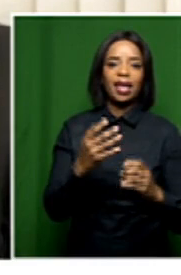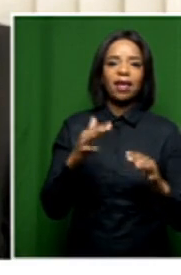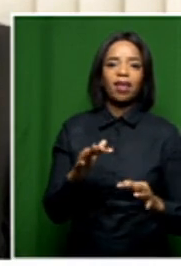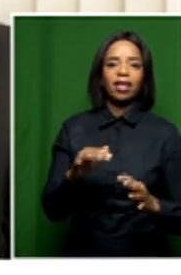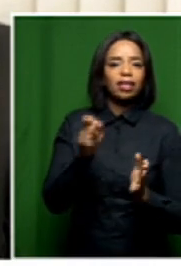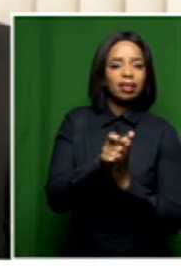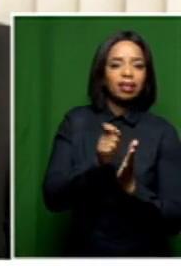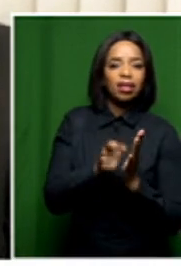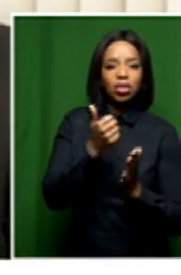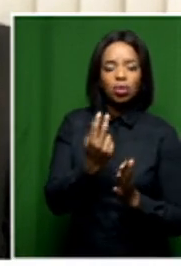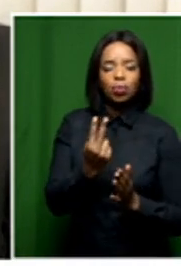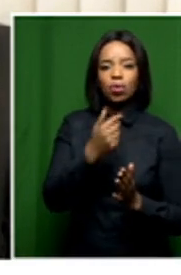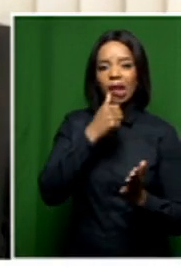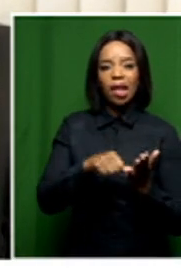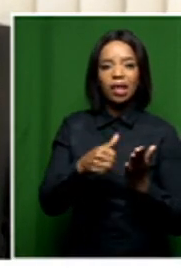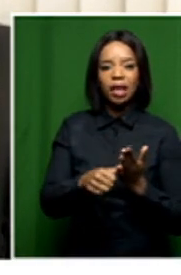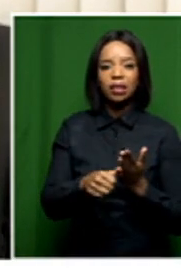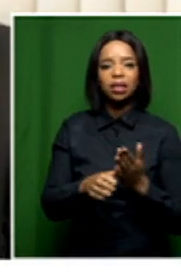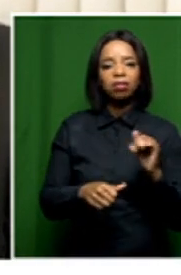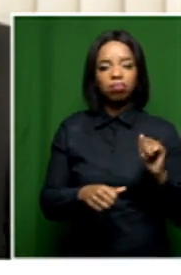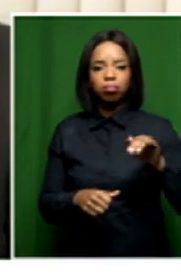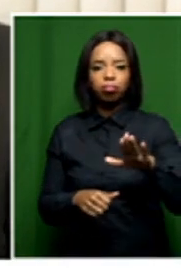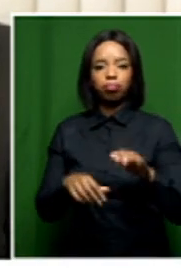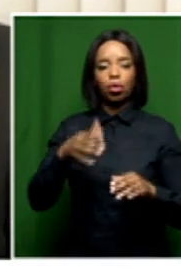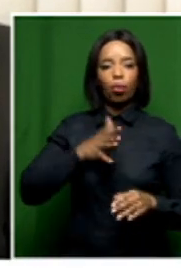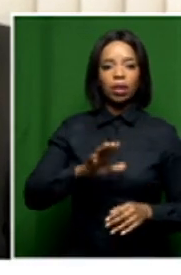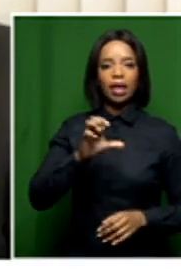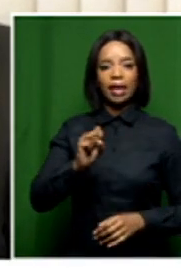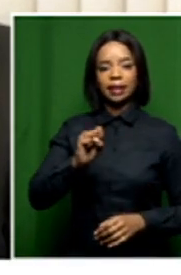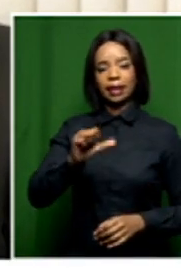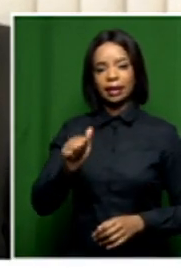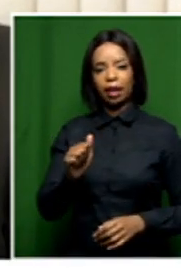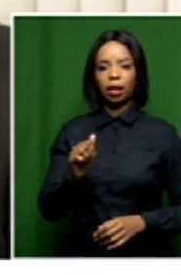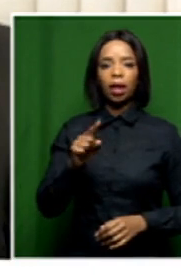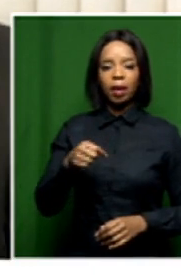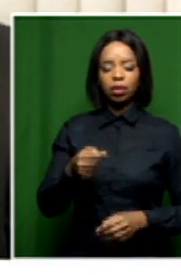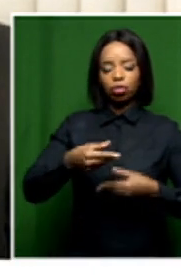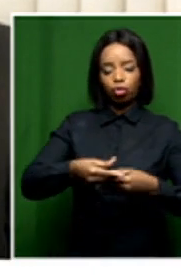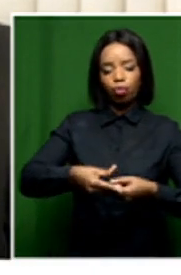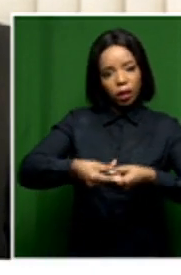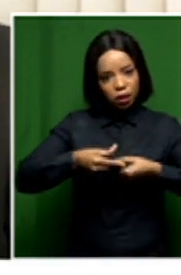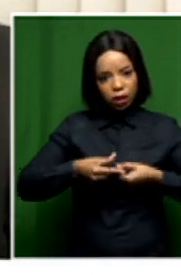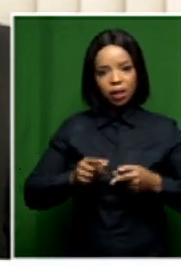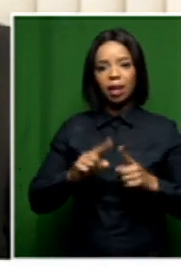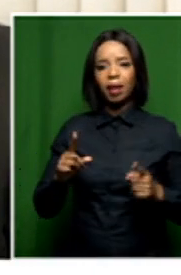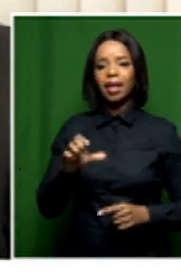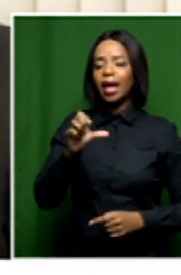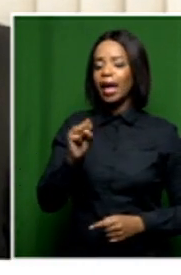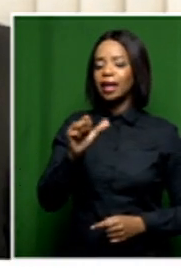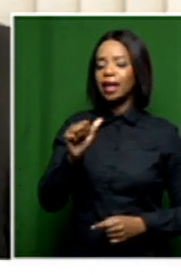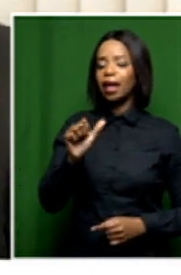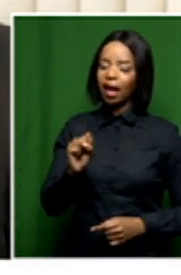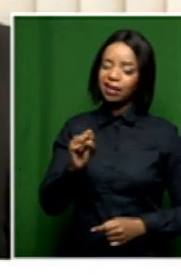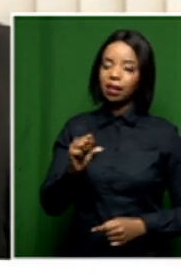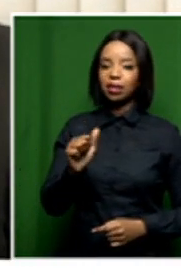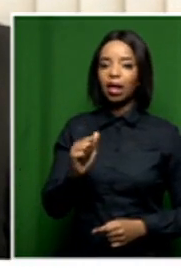the SSA to provide more documents. And at some stage, the SSA said that he failed to specify which